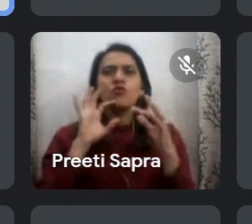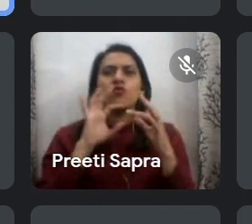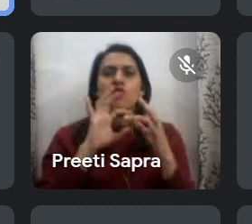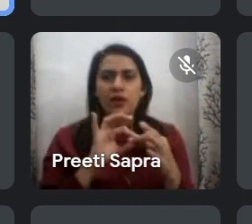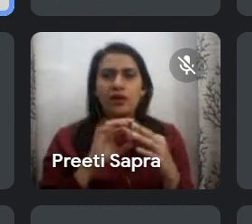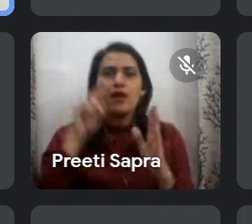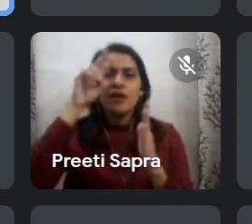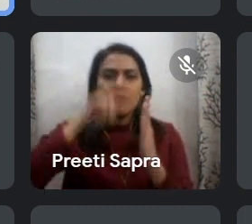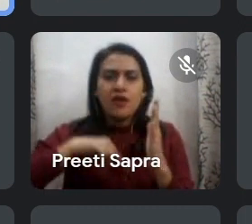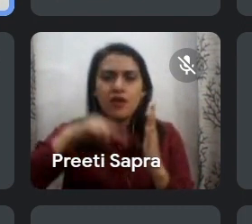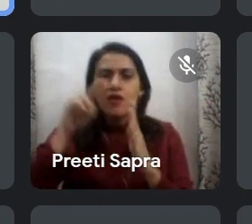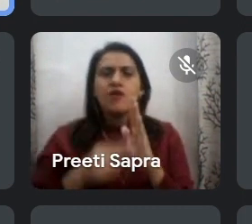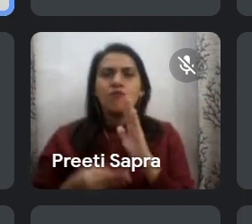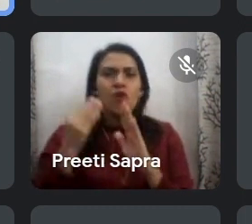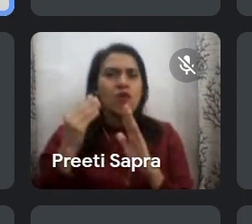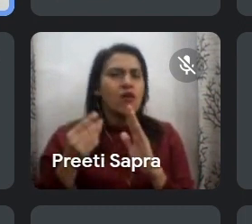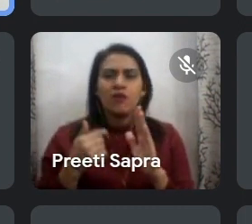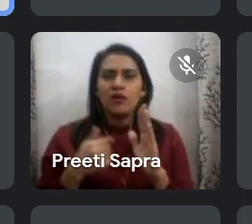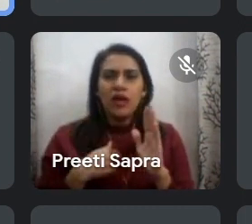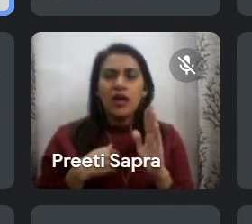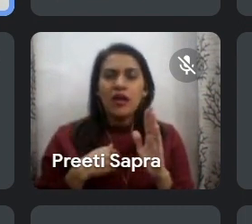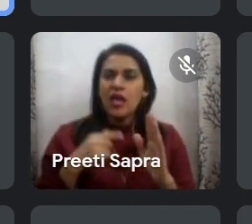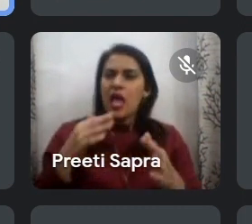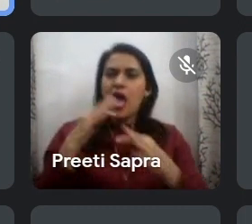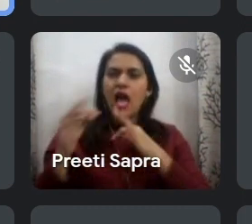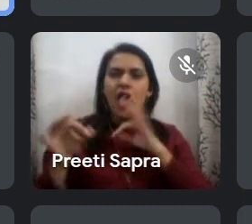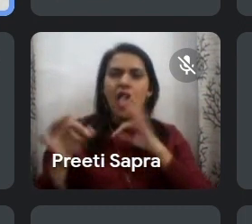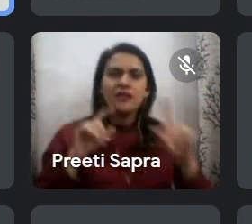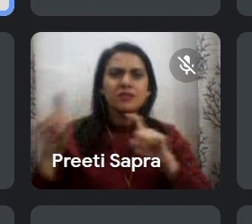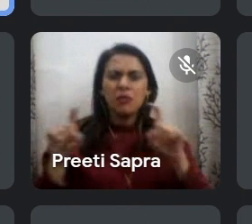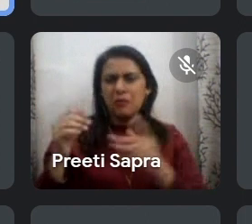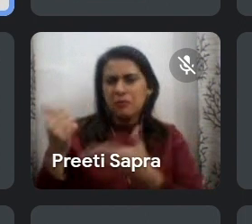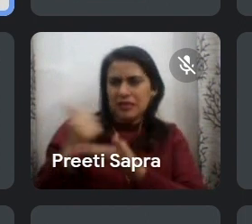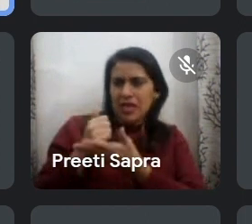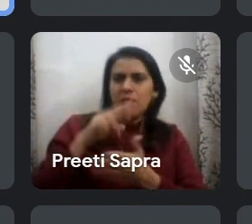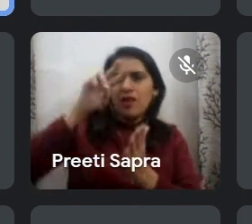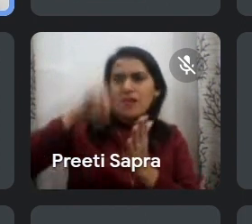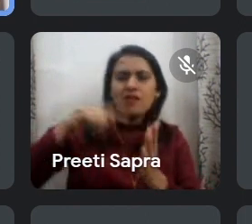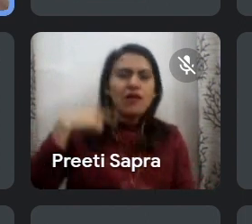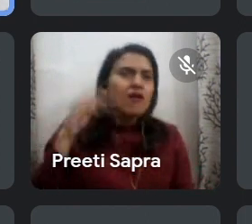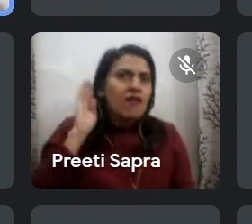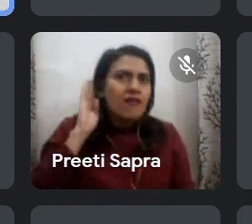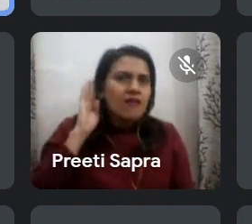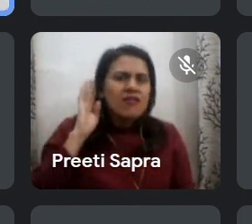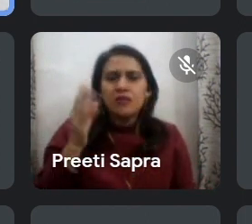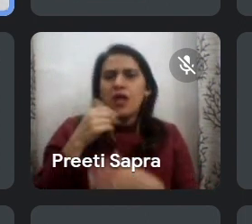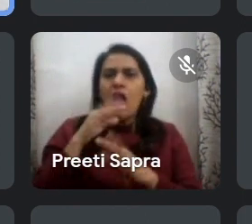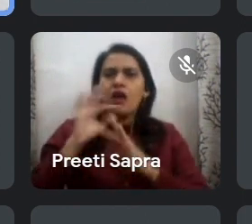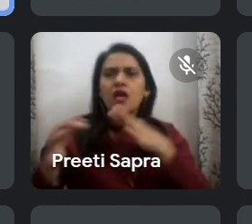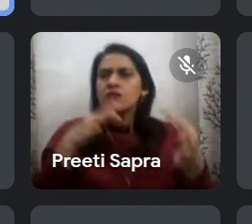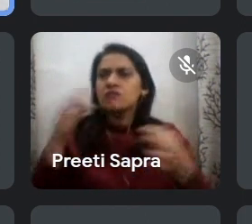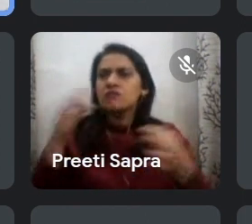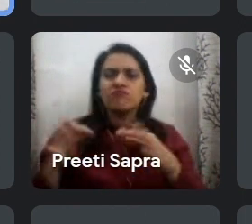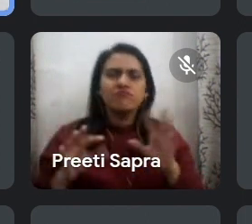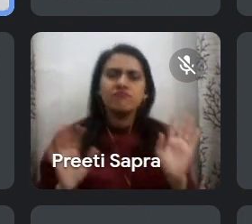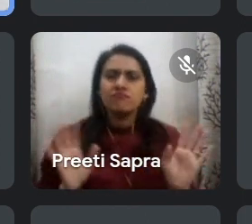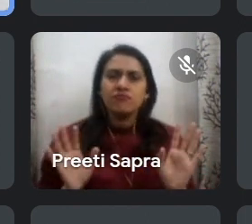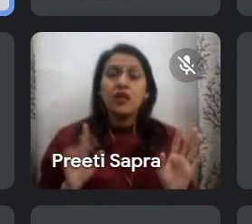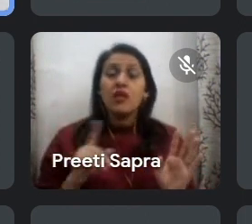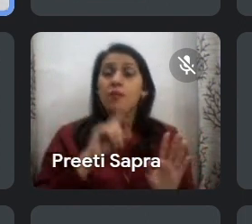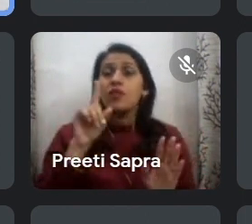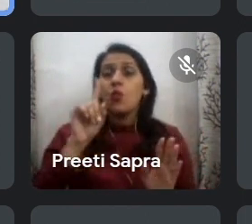I realized I can't keep bugging people to read for me. So what I took up there was the one